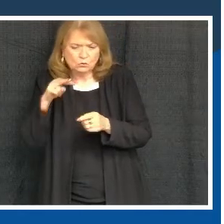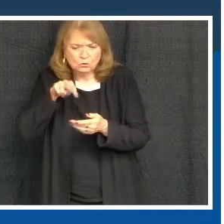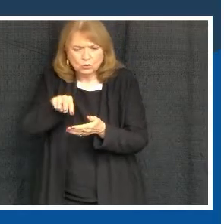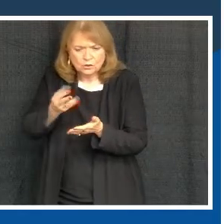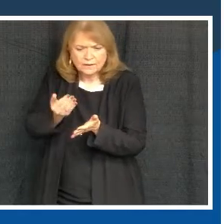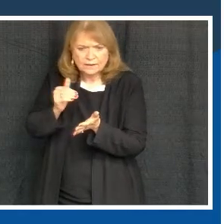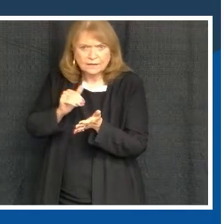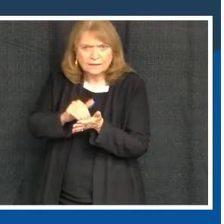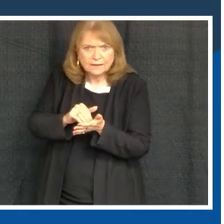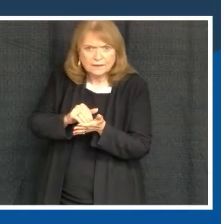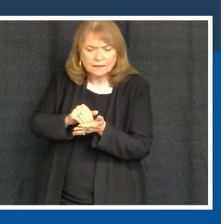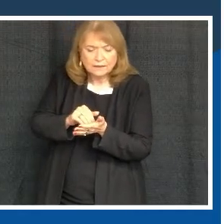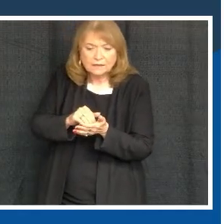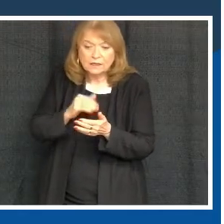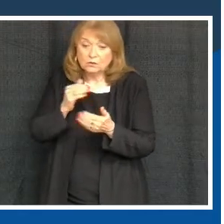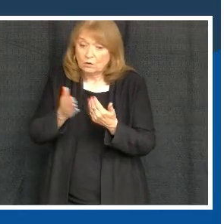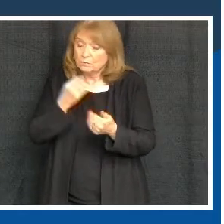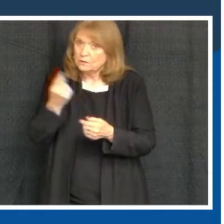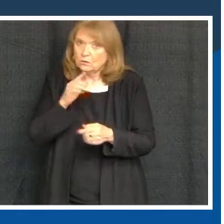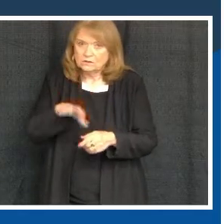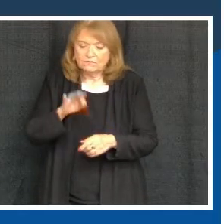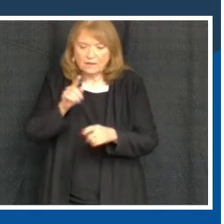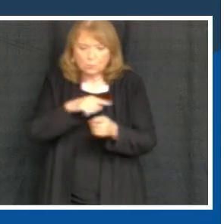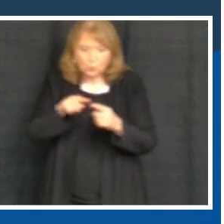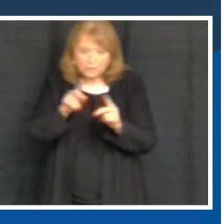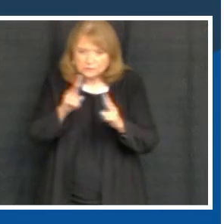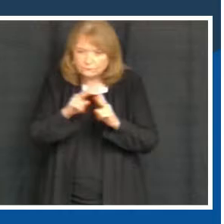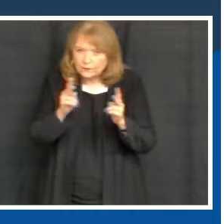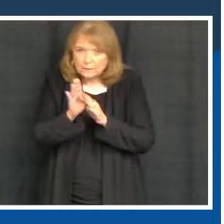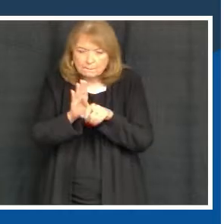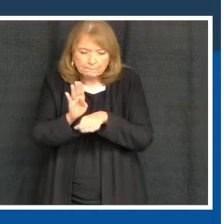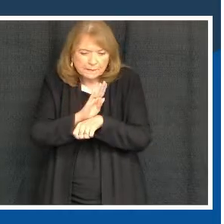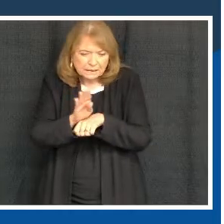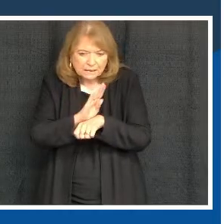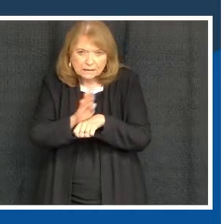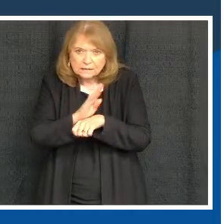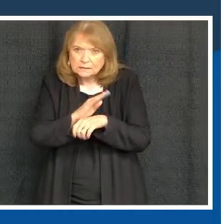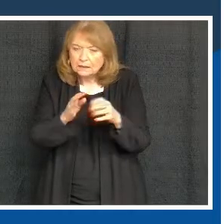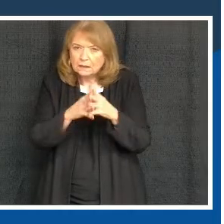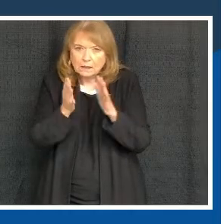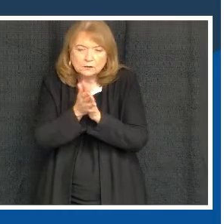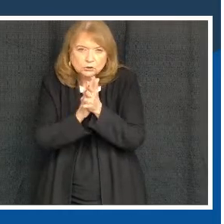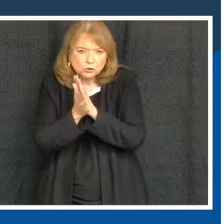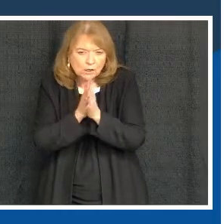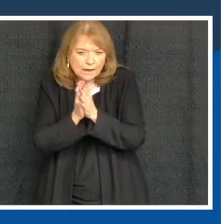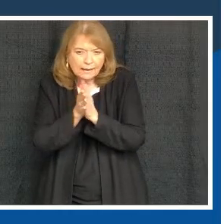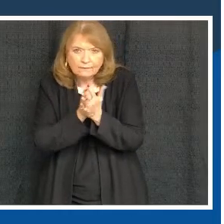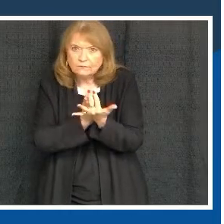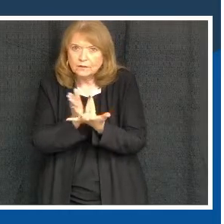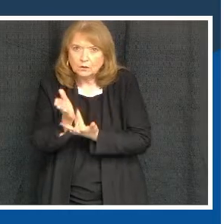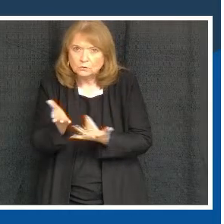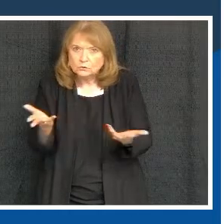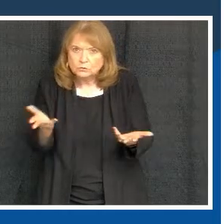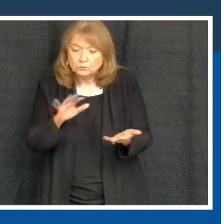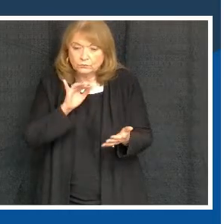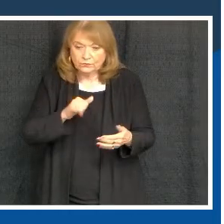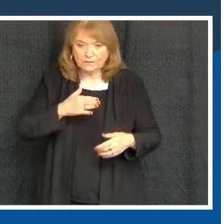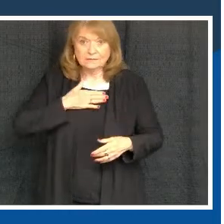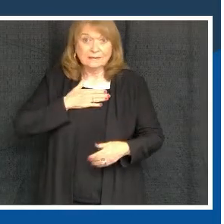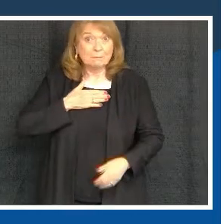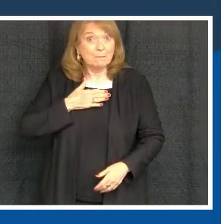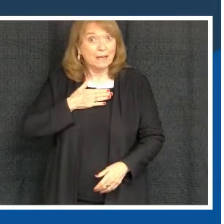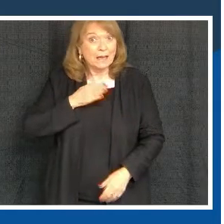typically found along busy thoroughfares or intersections where a large volume of traffic passes through. This is in my